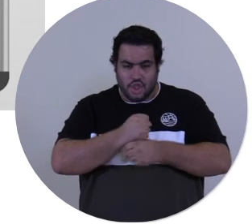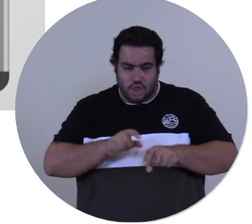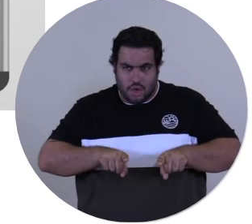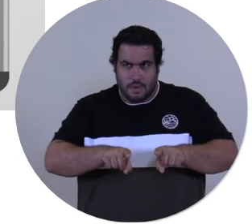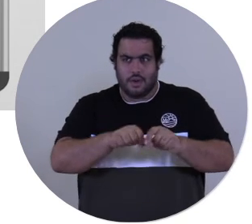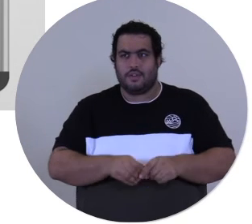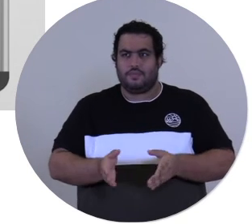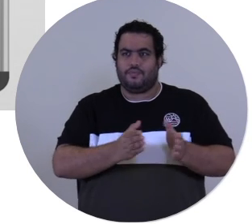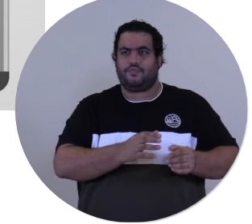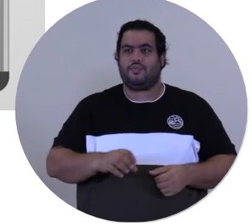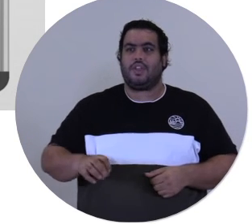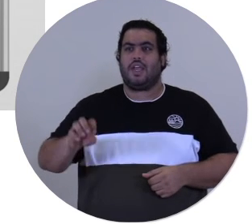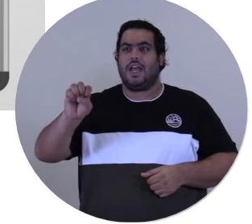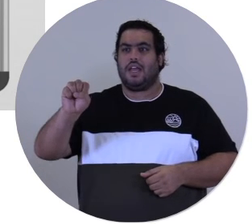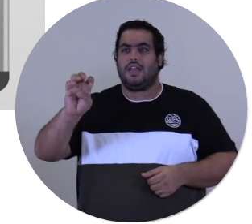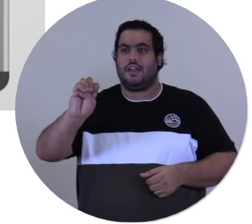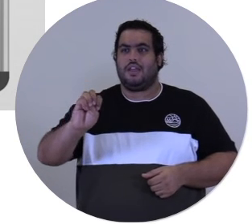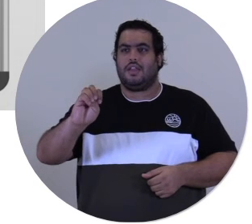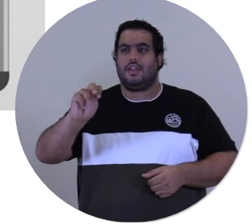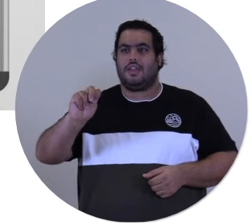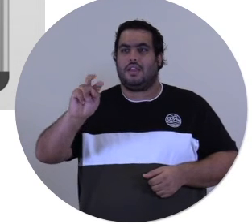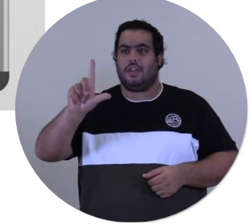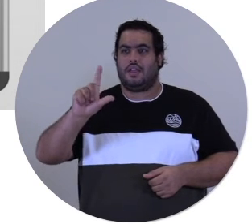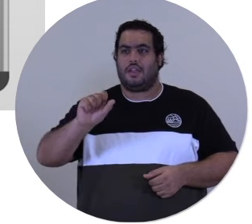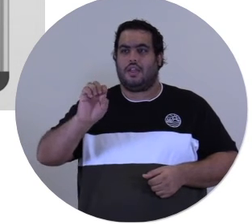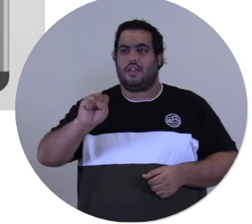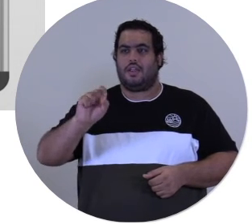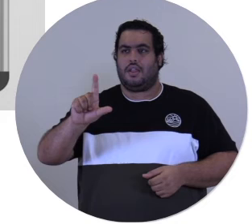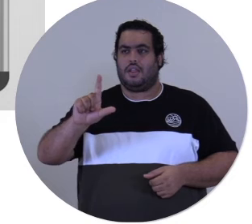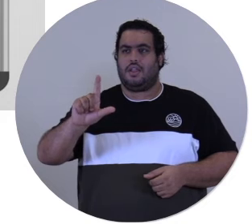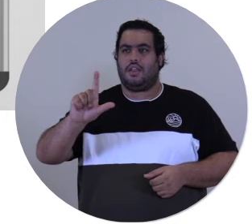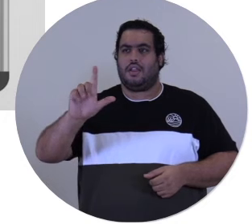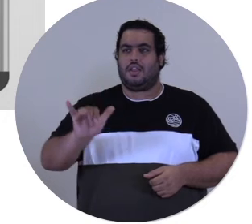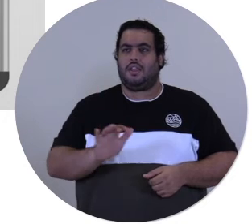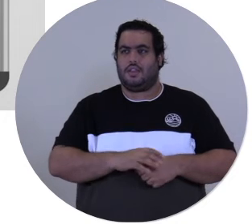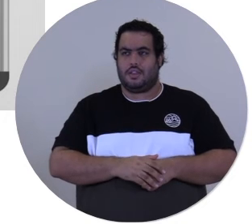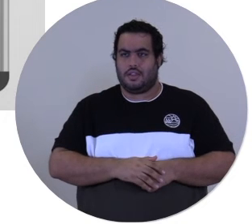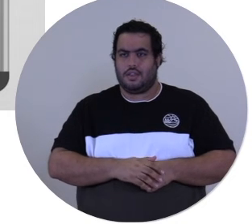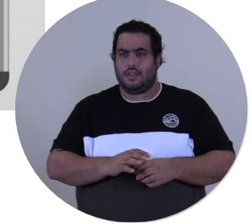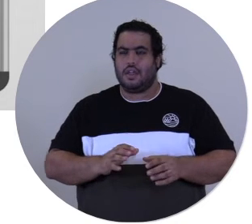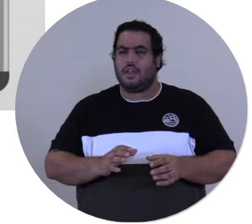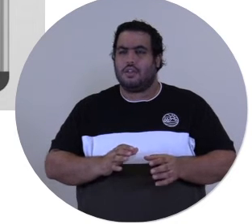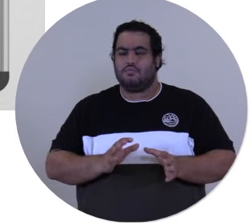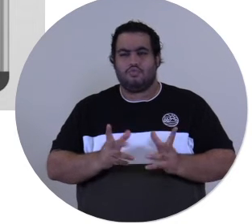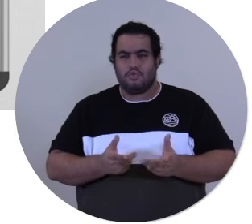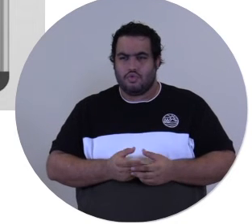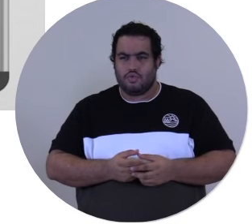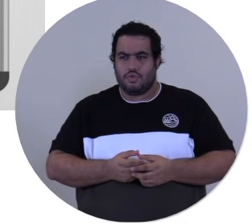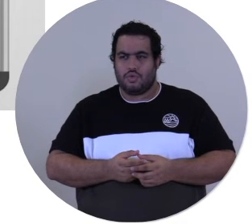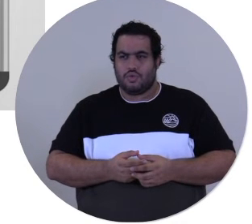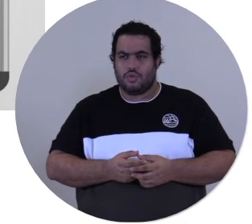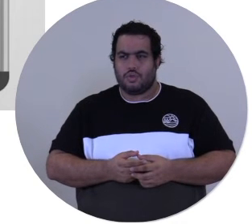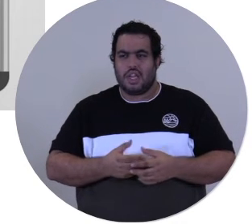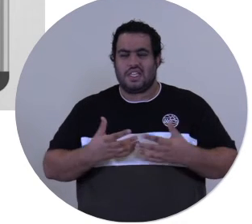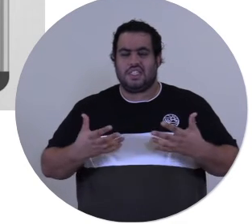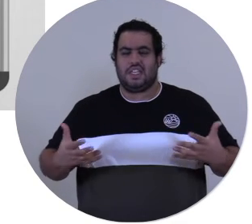Seamlessly. Seamlessly means smoothly. Example, What a seamlessly woven transition